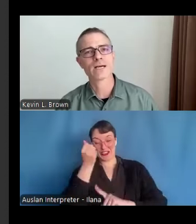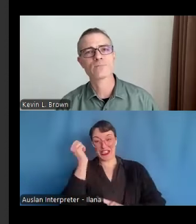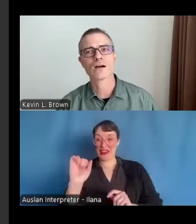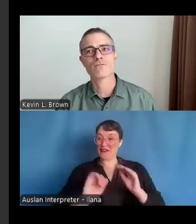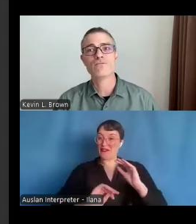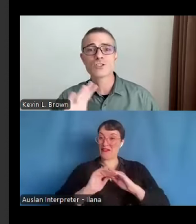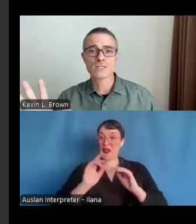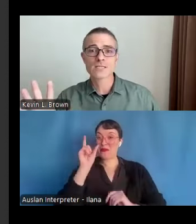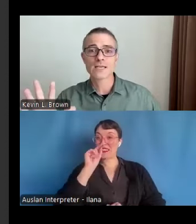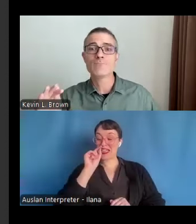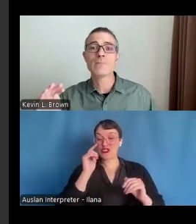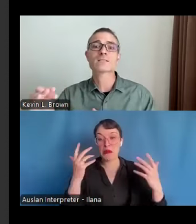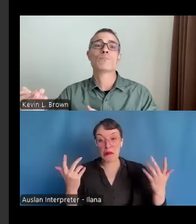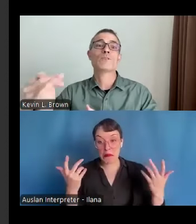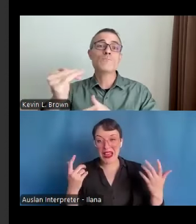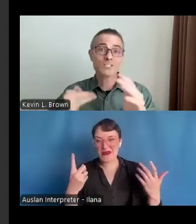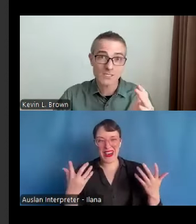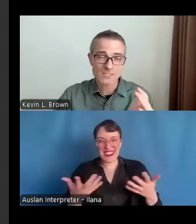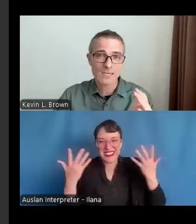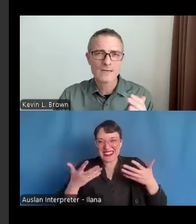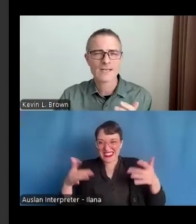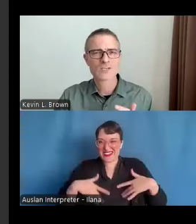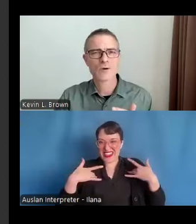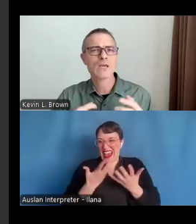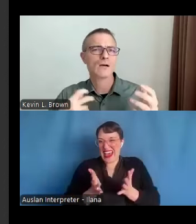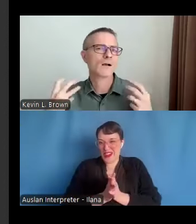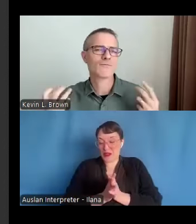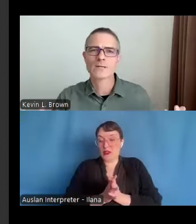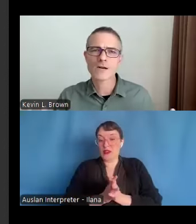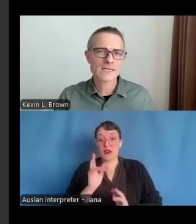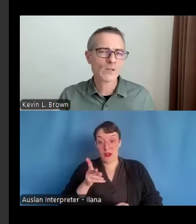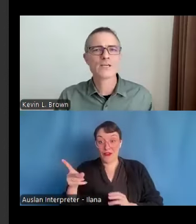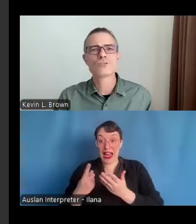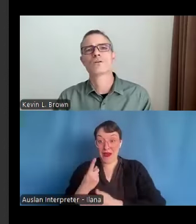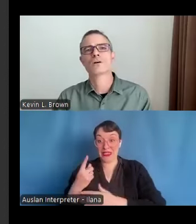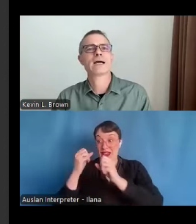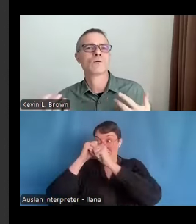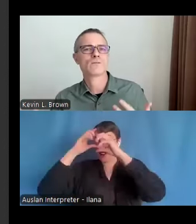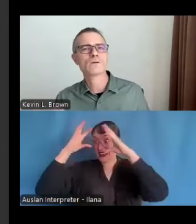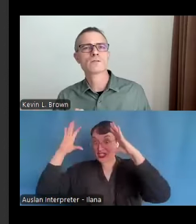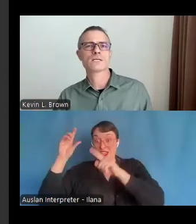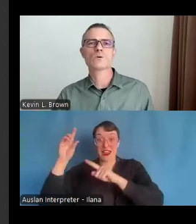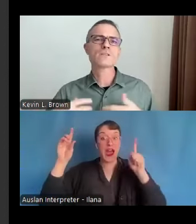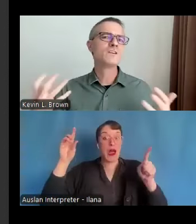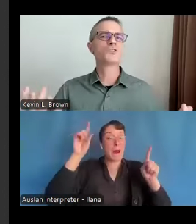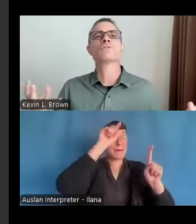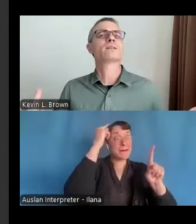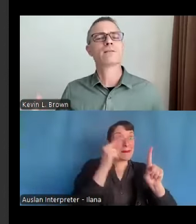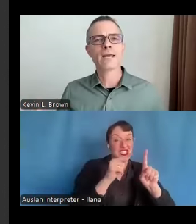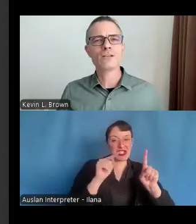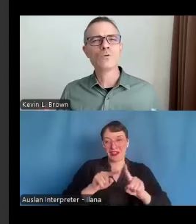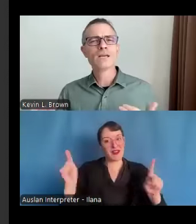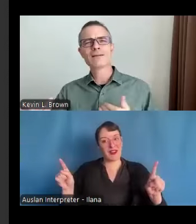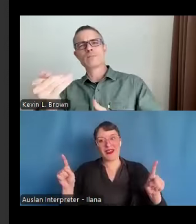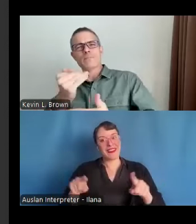lot of times our visions can get mixed up with missions. And so maybe a government grant application or a high net worth donor says, what's the vision for this